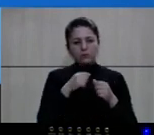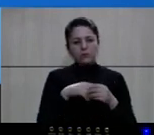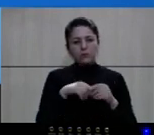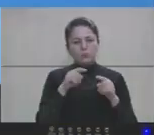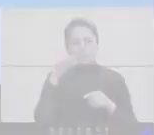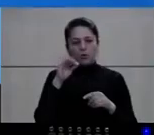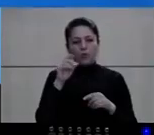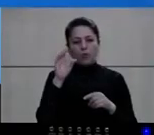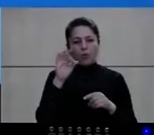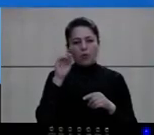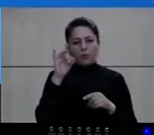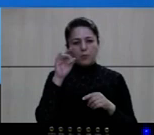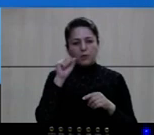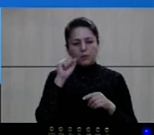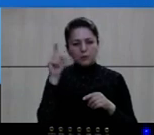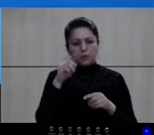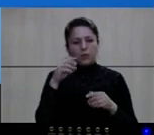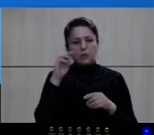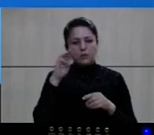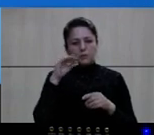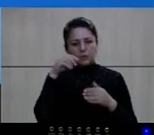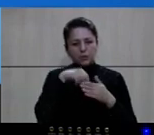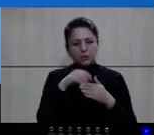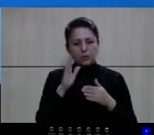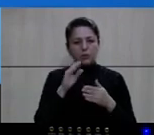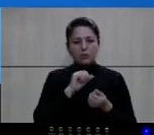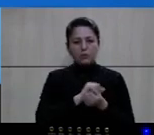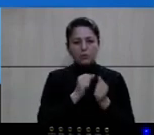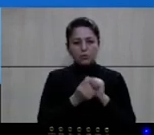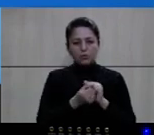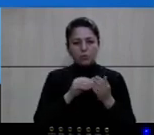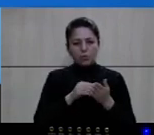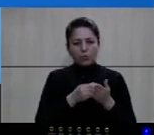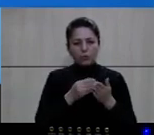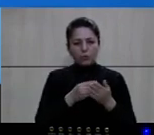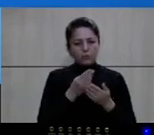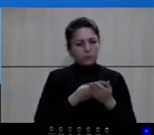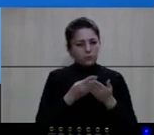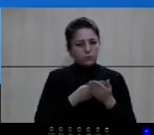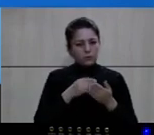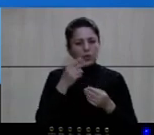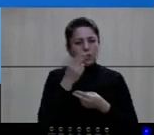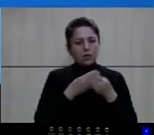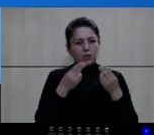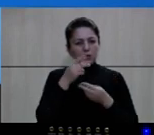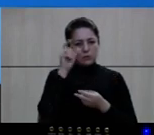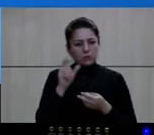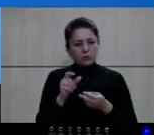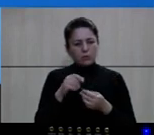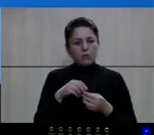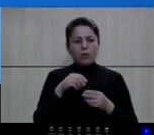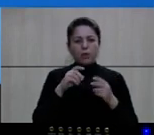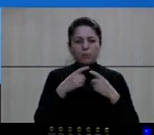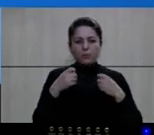bular badiiy obraz tipiga kiradilar. Toshga o'yib gul soluvchi, rassom, dizayner, poyabzal